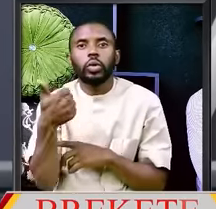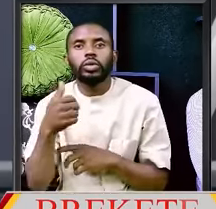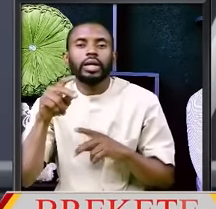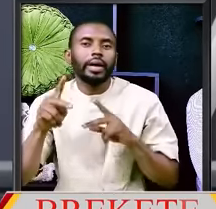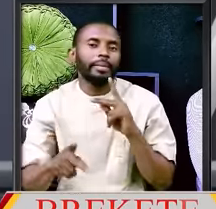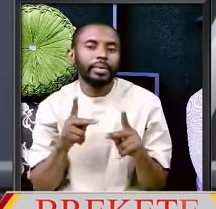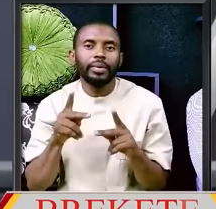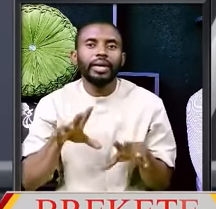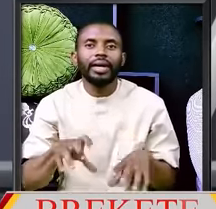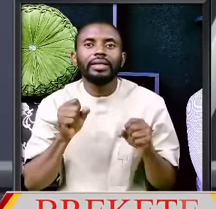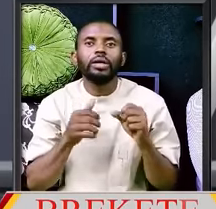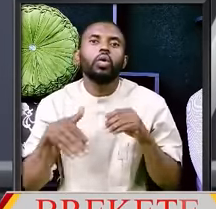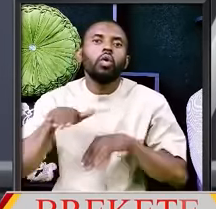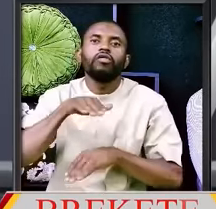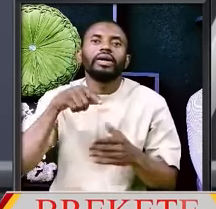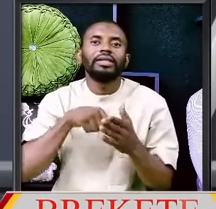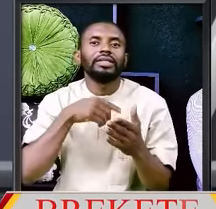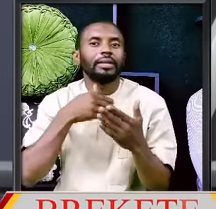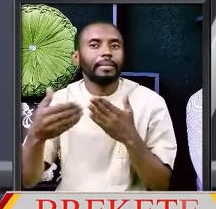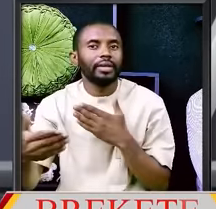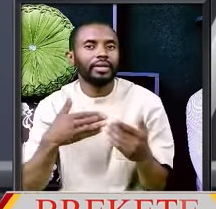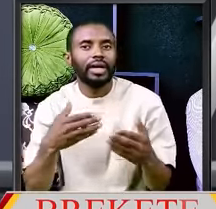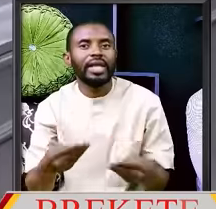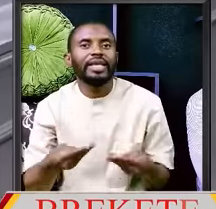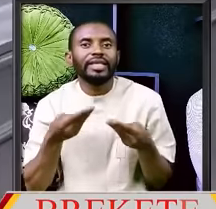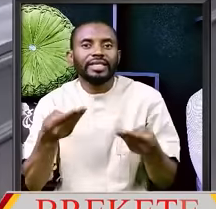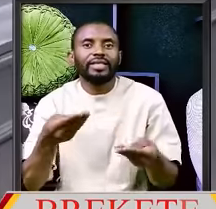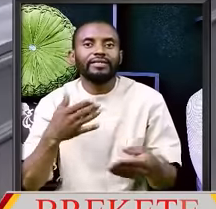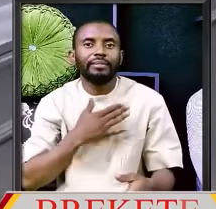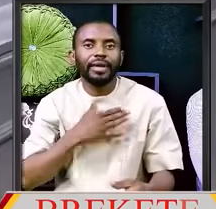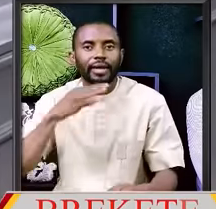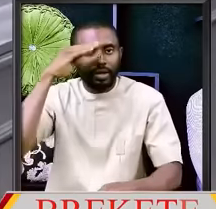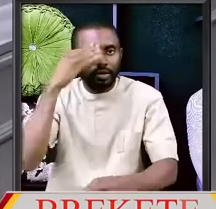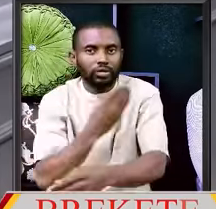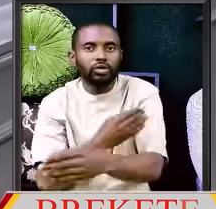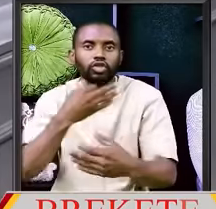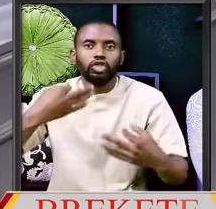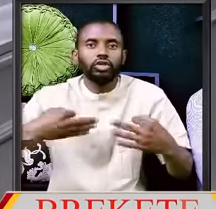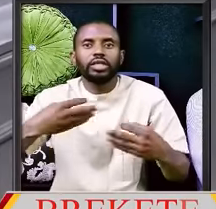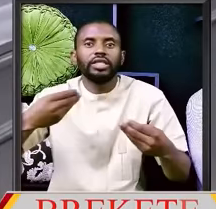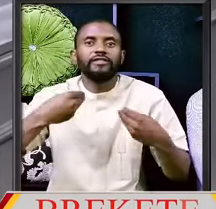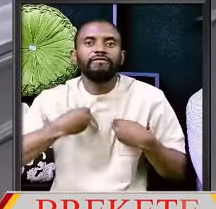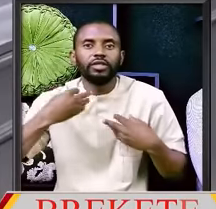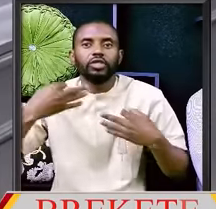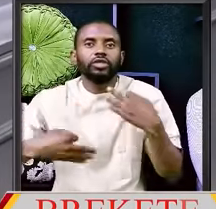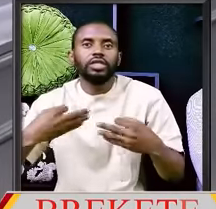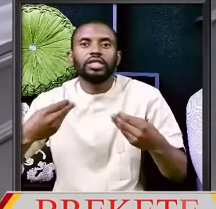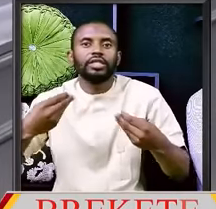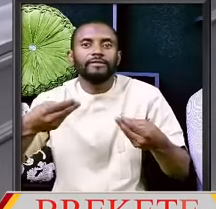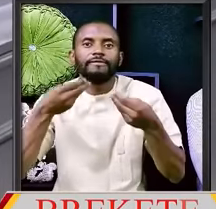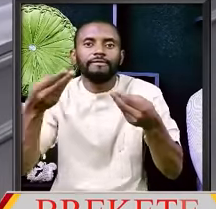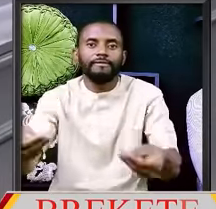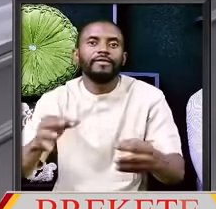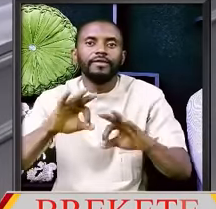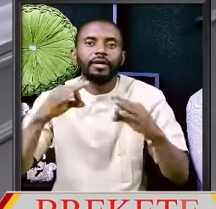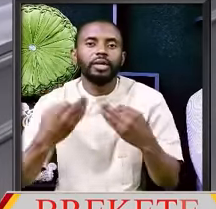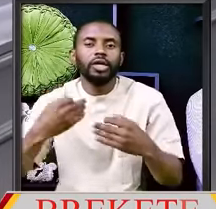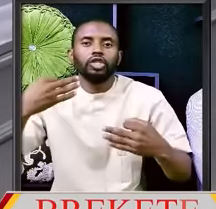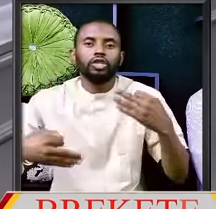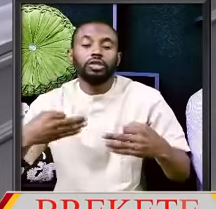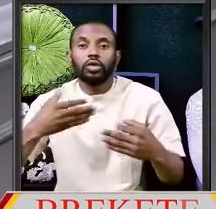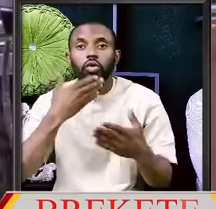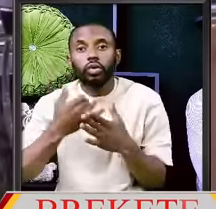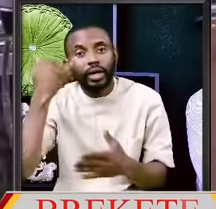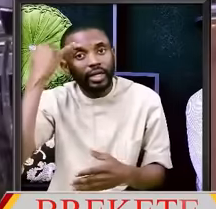people. Take over this matter. Give my son justice. Give me justice. Give the family justice.